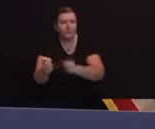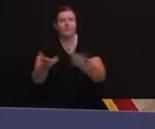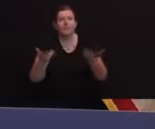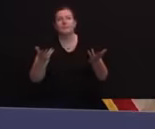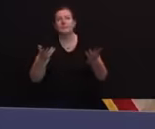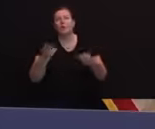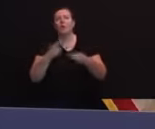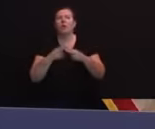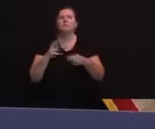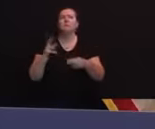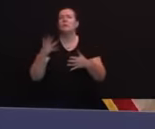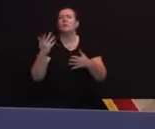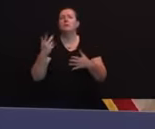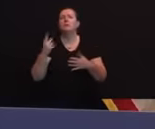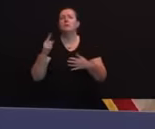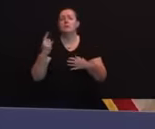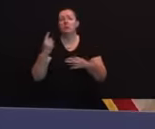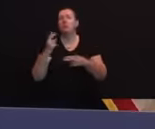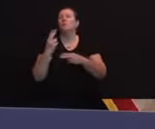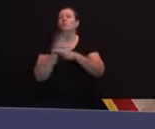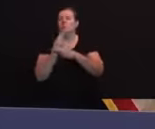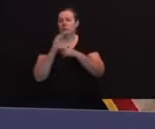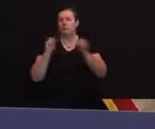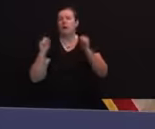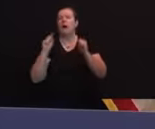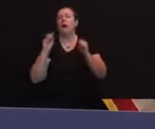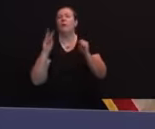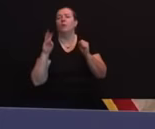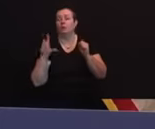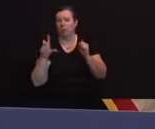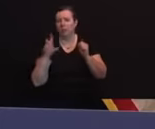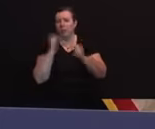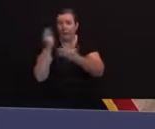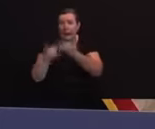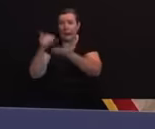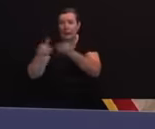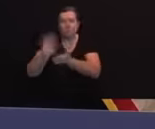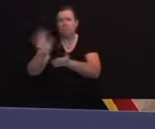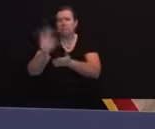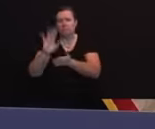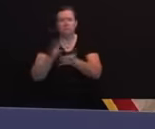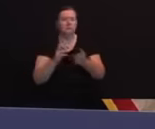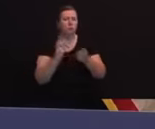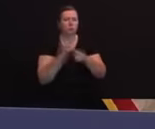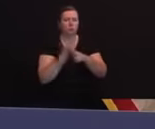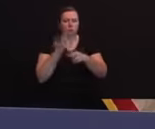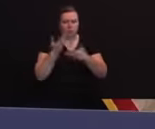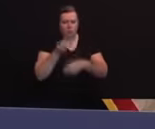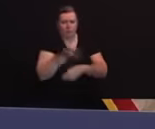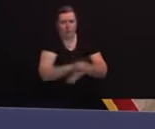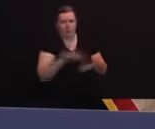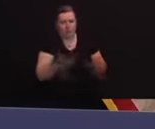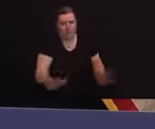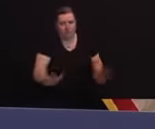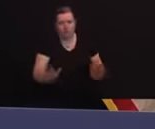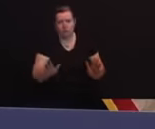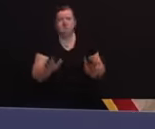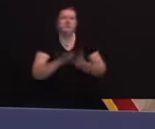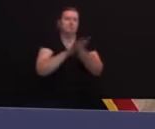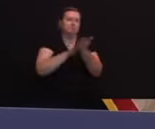wash their hands often with soap and water for at least 20 seconds and use hand sanitizer that contains at least 60%